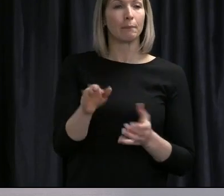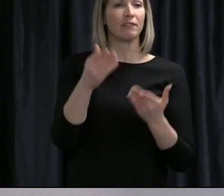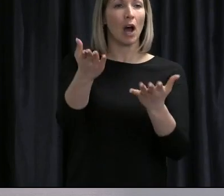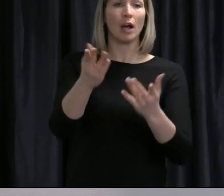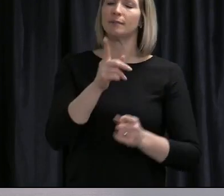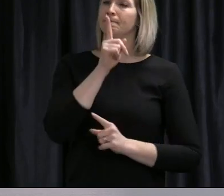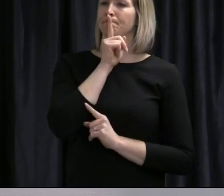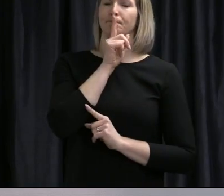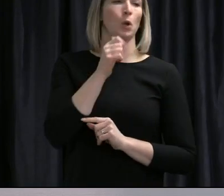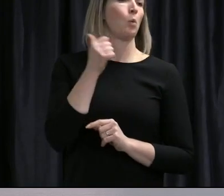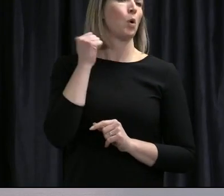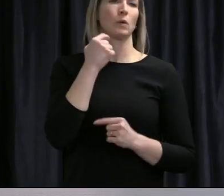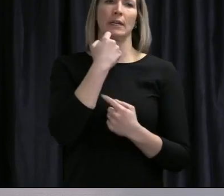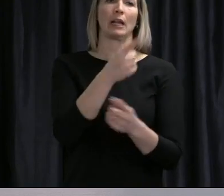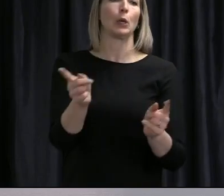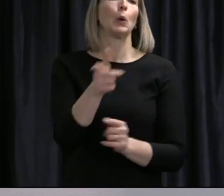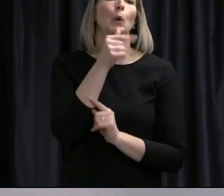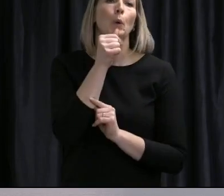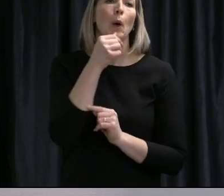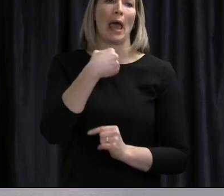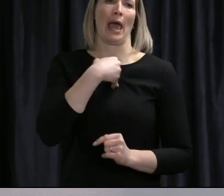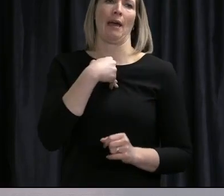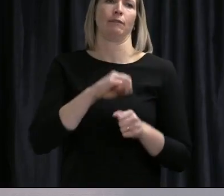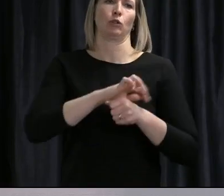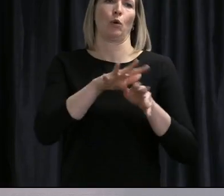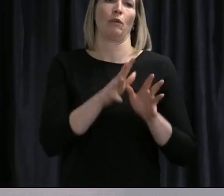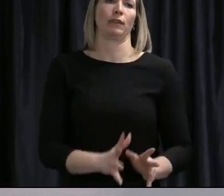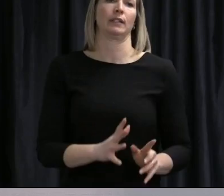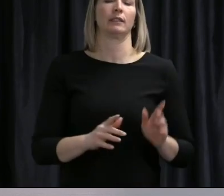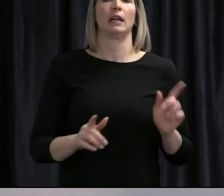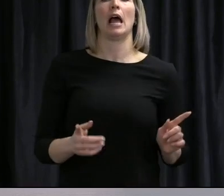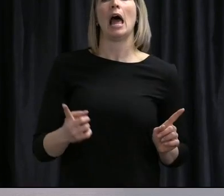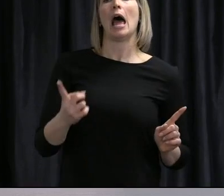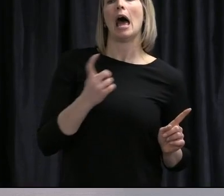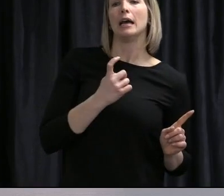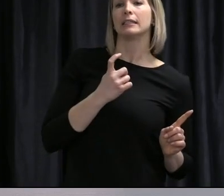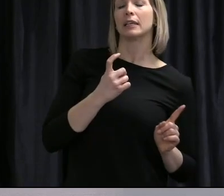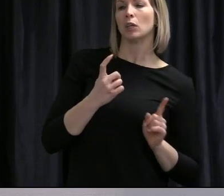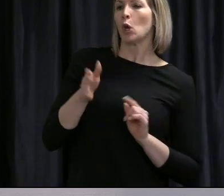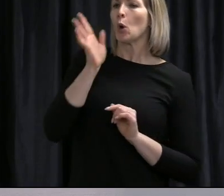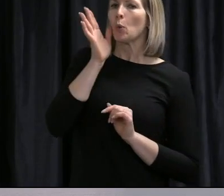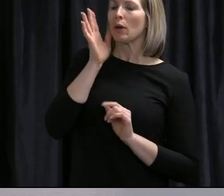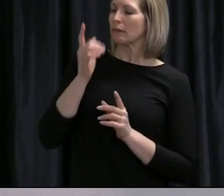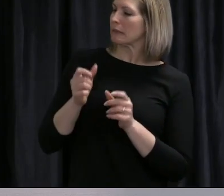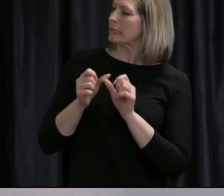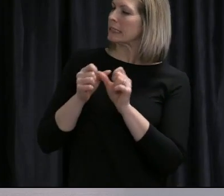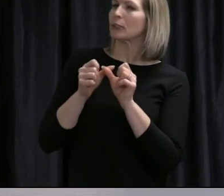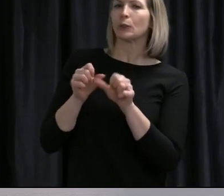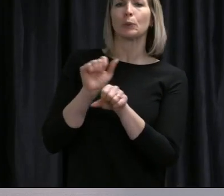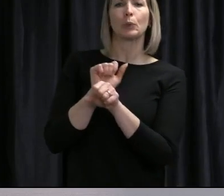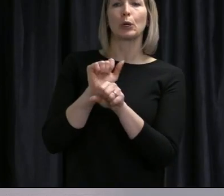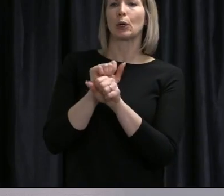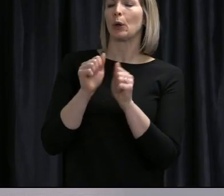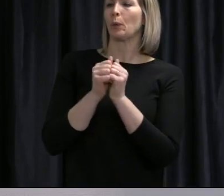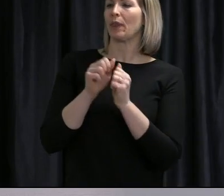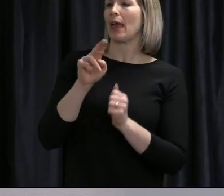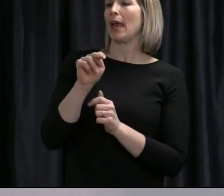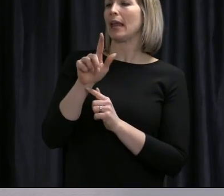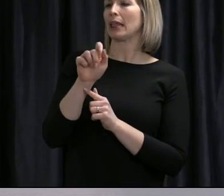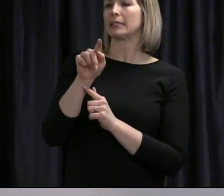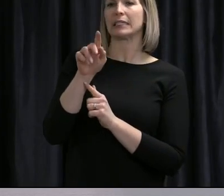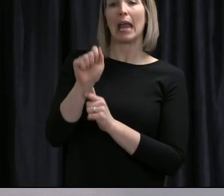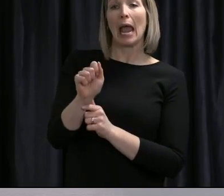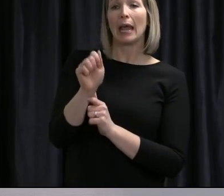shutdown? Again, decisions are made to suspend classes today. We'll continue to work with NLTA and certainly the department